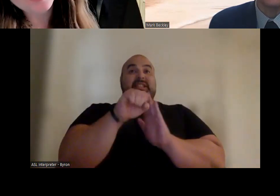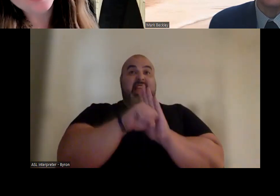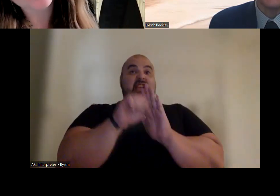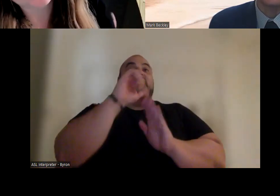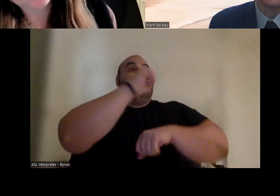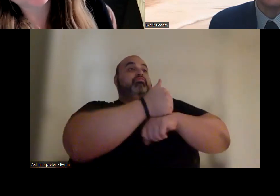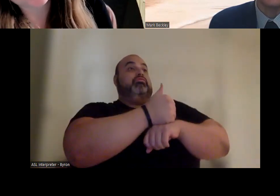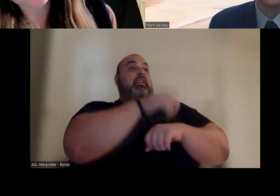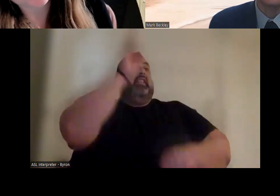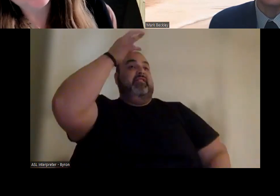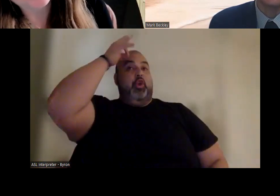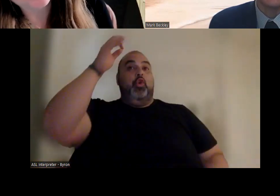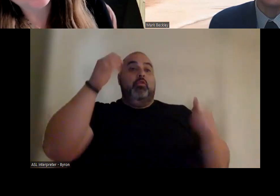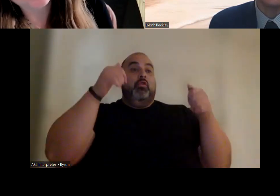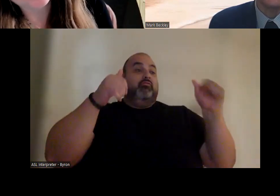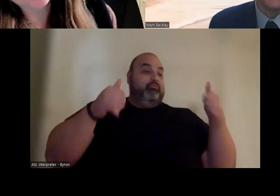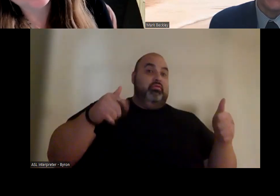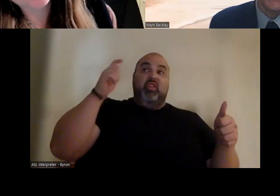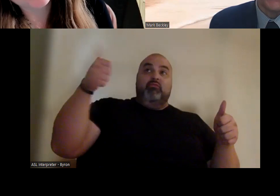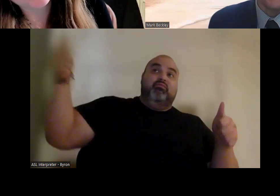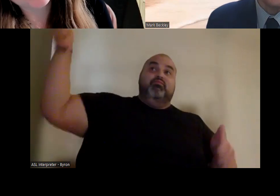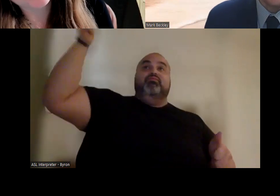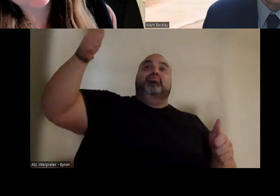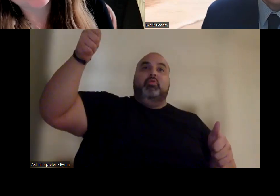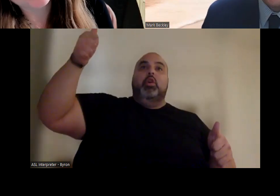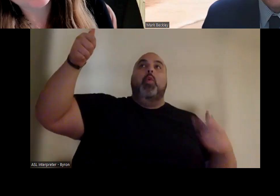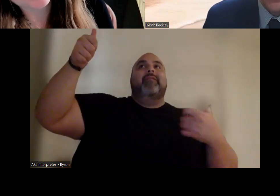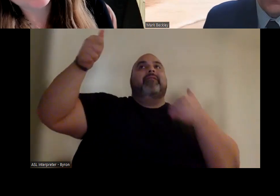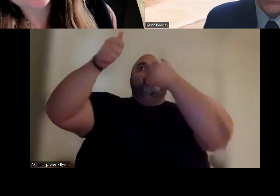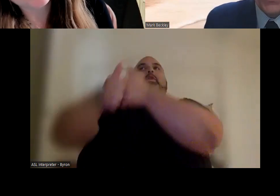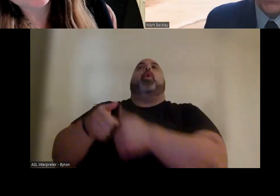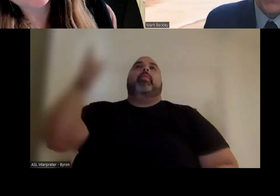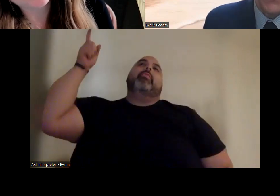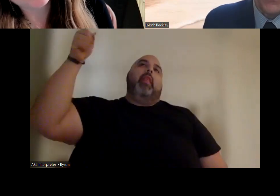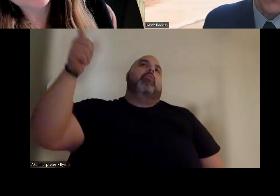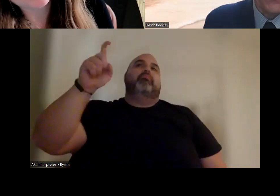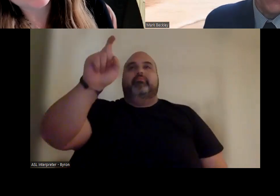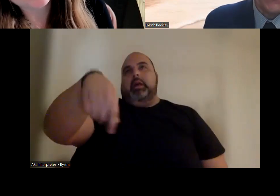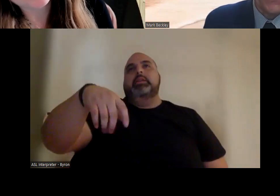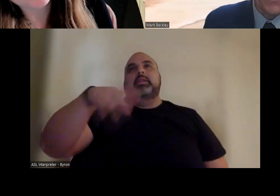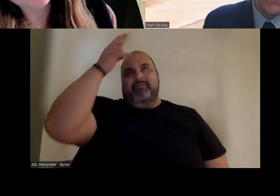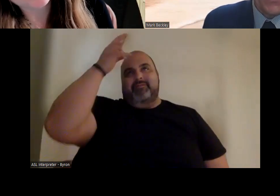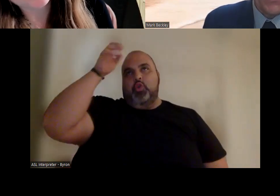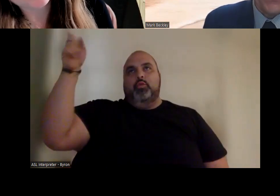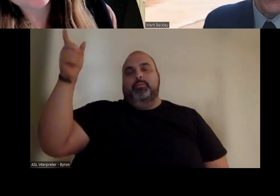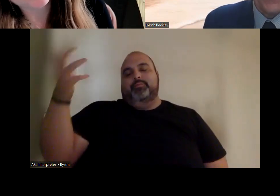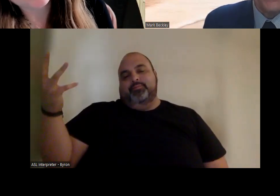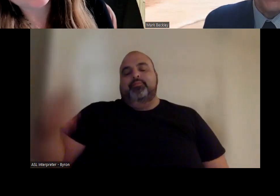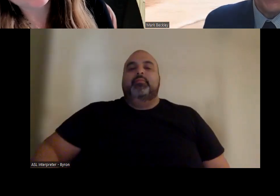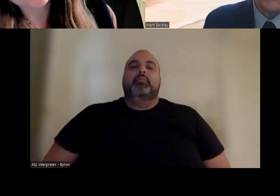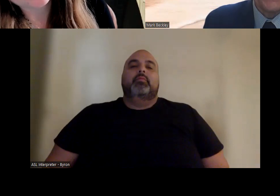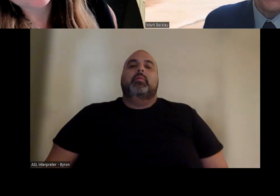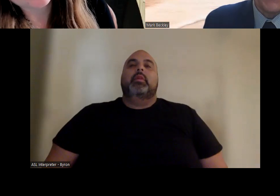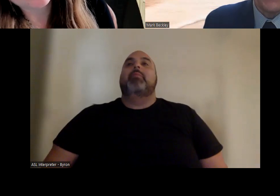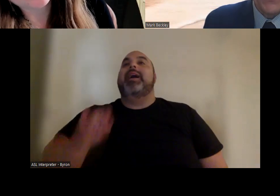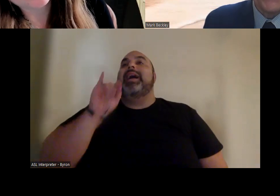government and acts a more stringent standard, we would be subject to the more more stringent standards set by the feds. But if